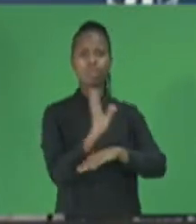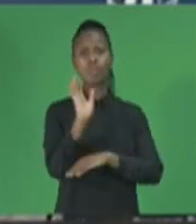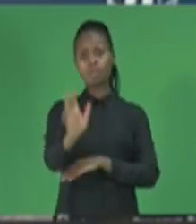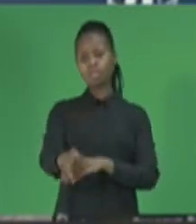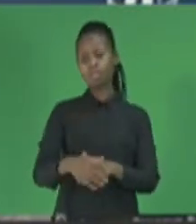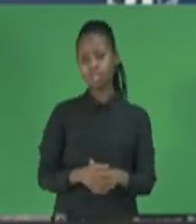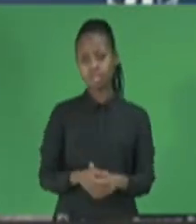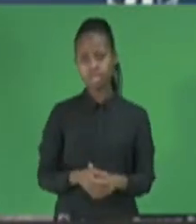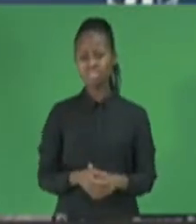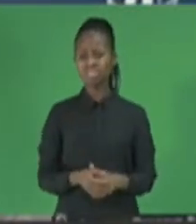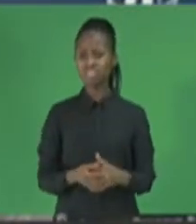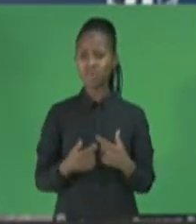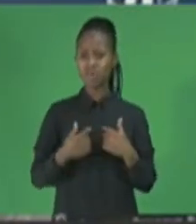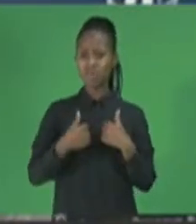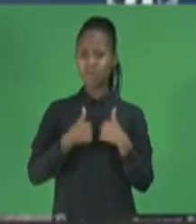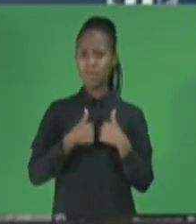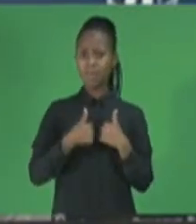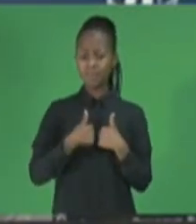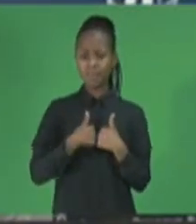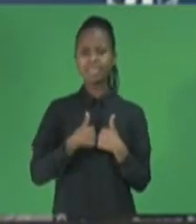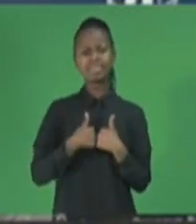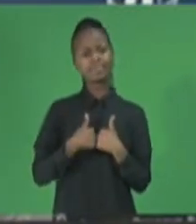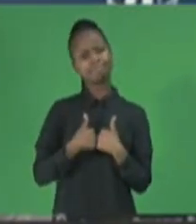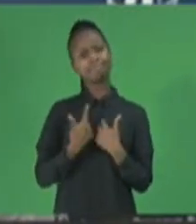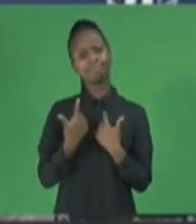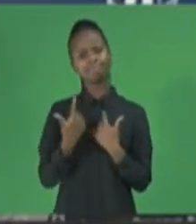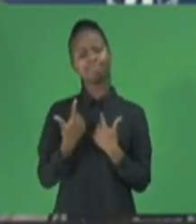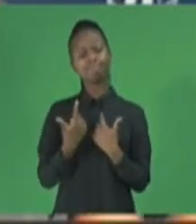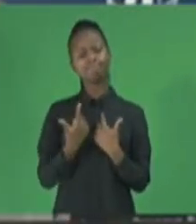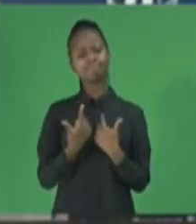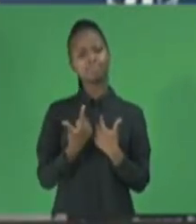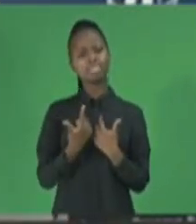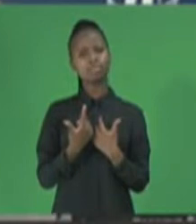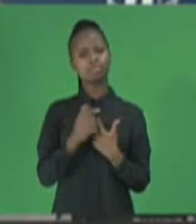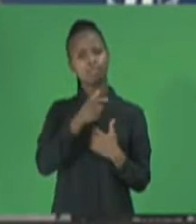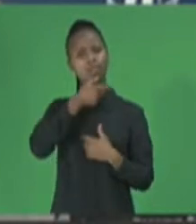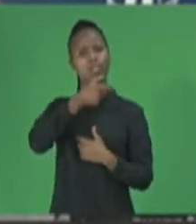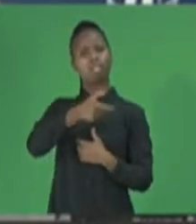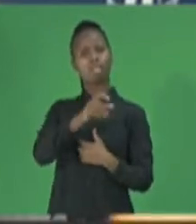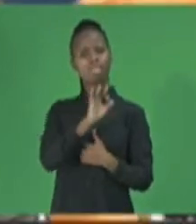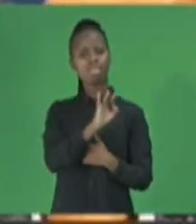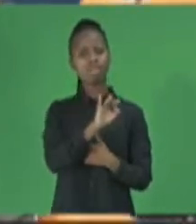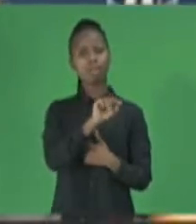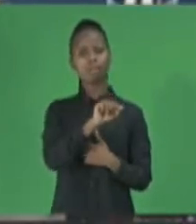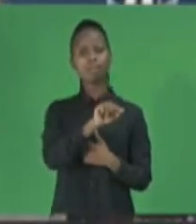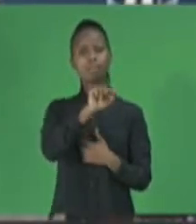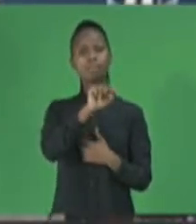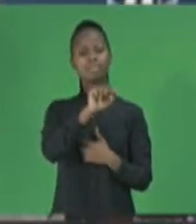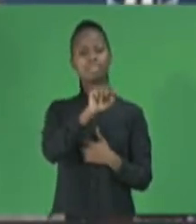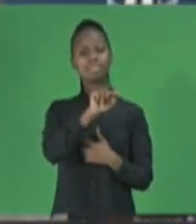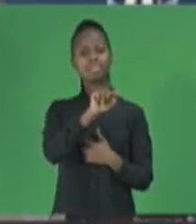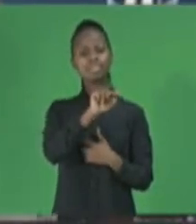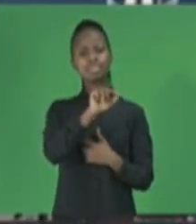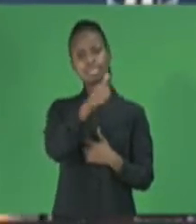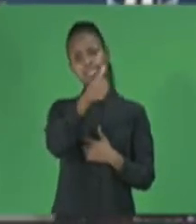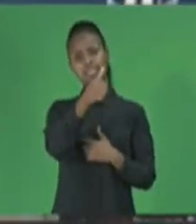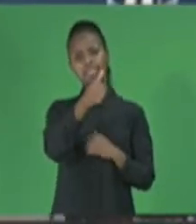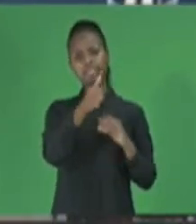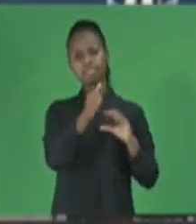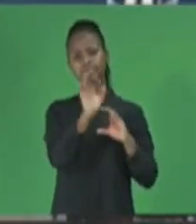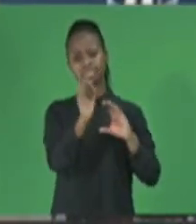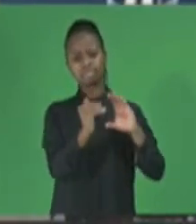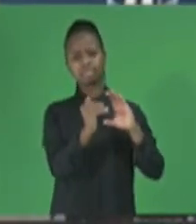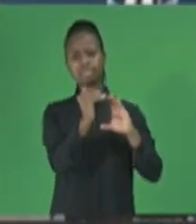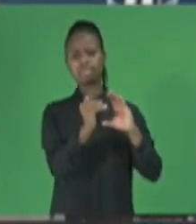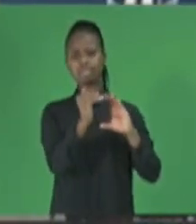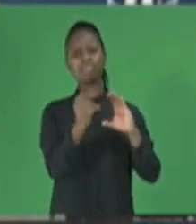expressed this preference of a lower inflation target at 3% for the simple reason. Our inflation target is out of